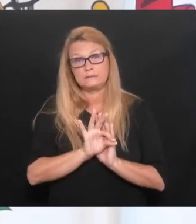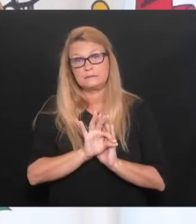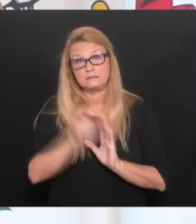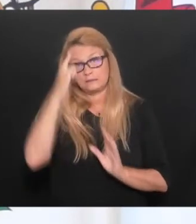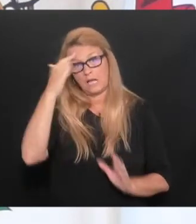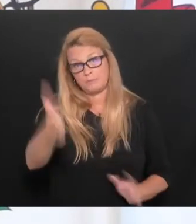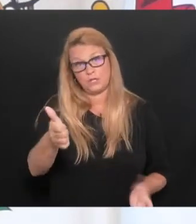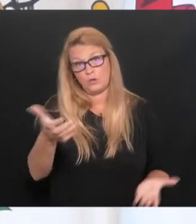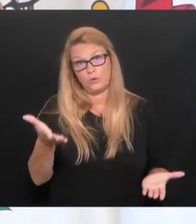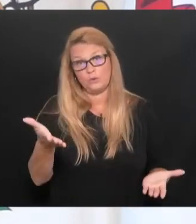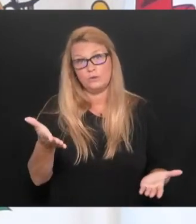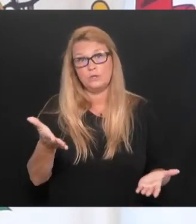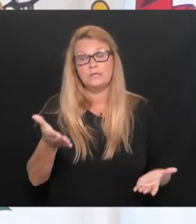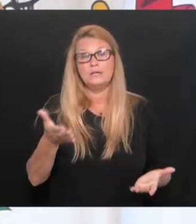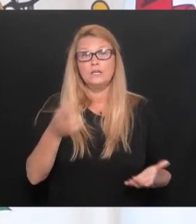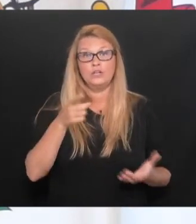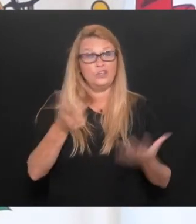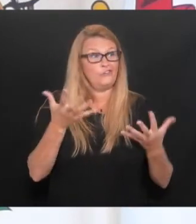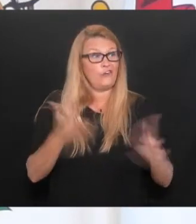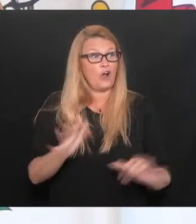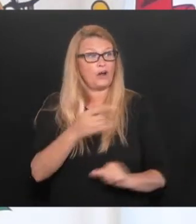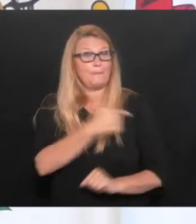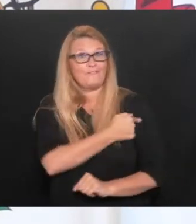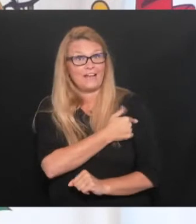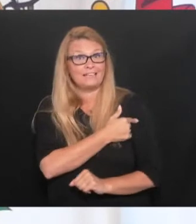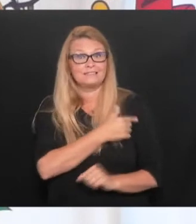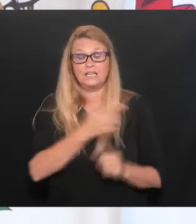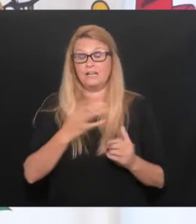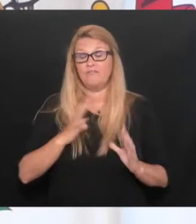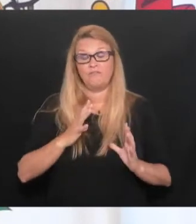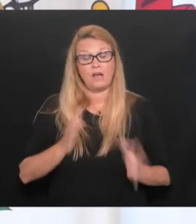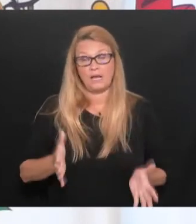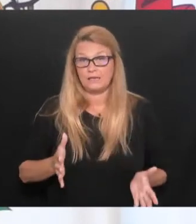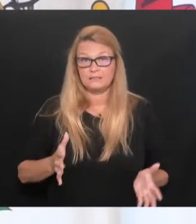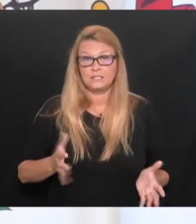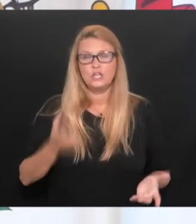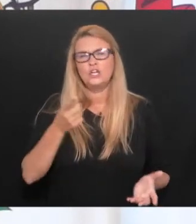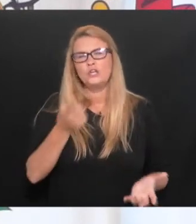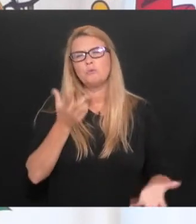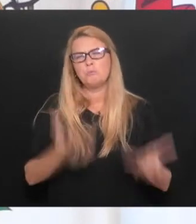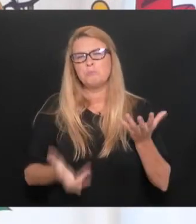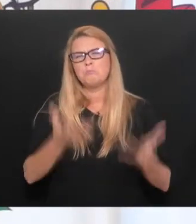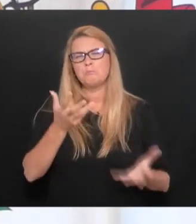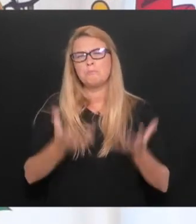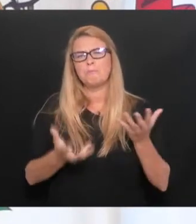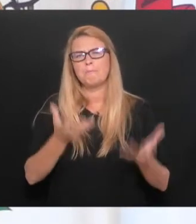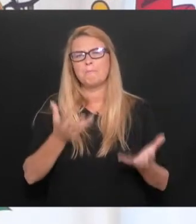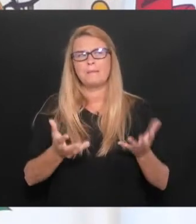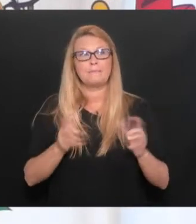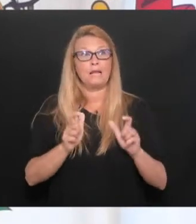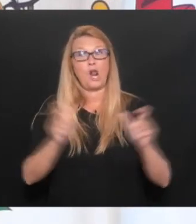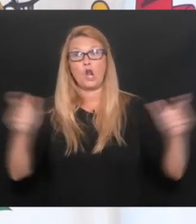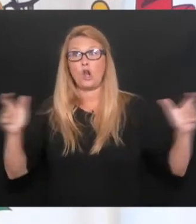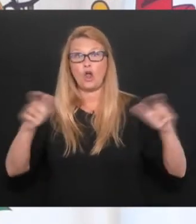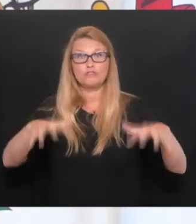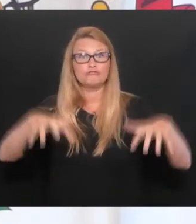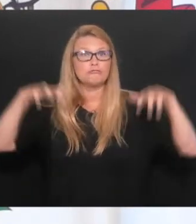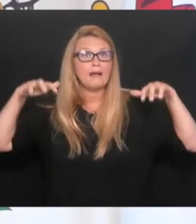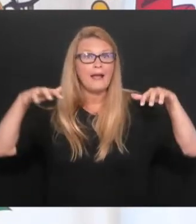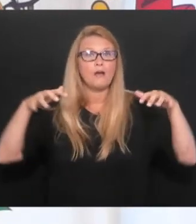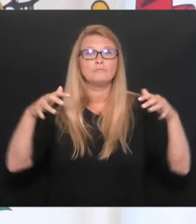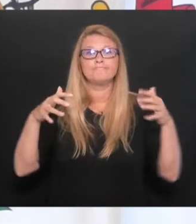wholeheartedly. Even if you've been vaccinated, you surely may want to consider, if you're in a large crowd or large